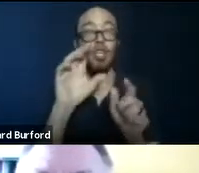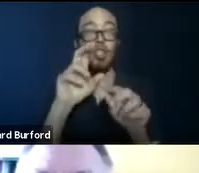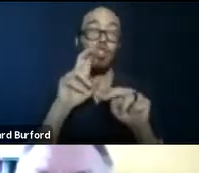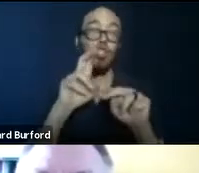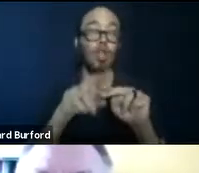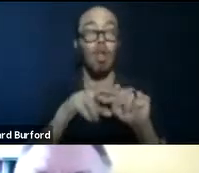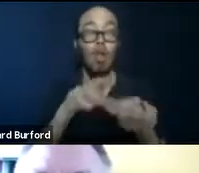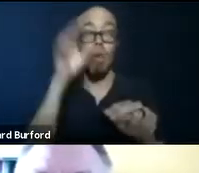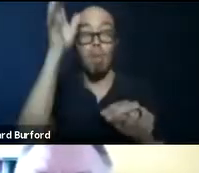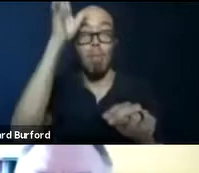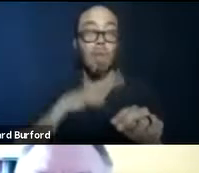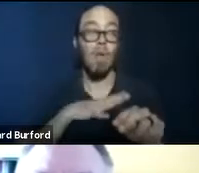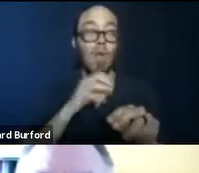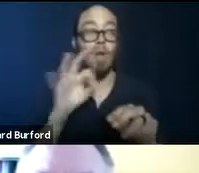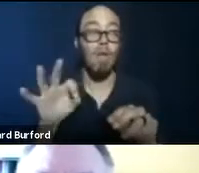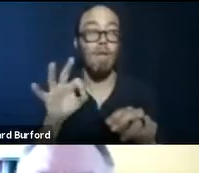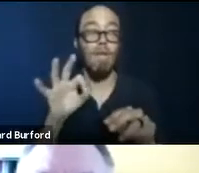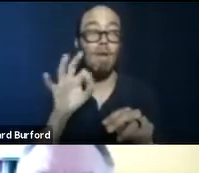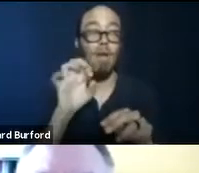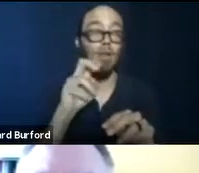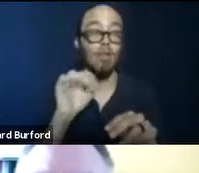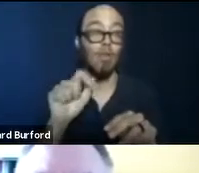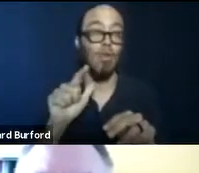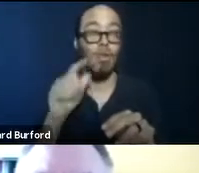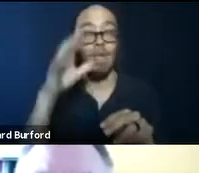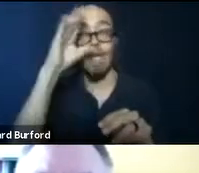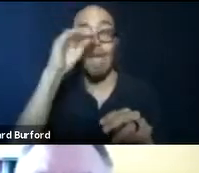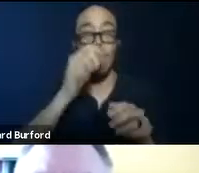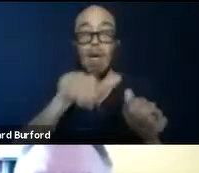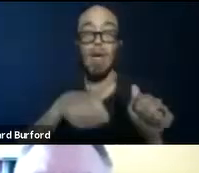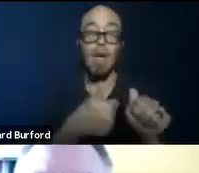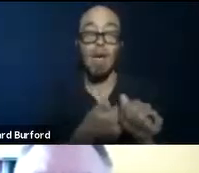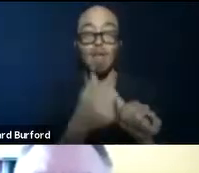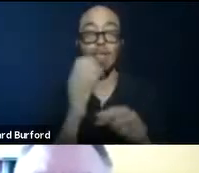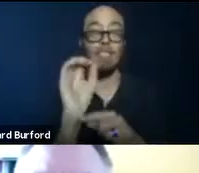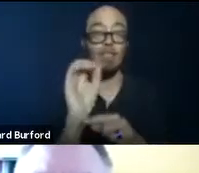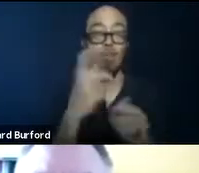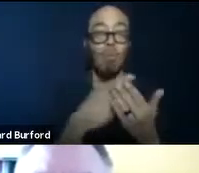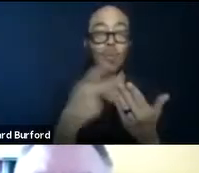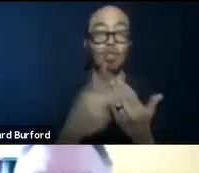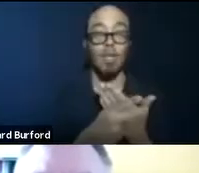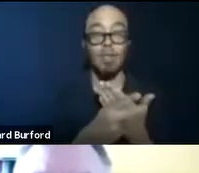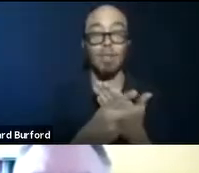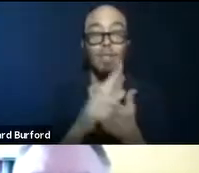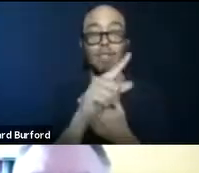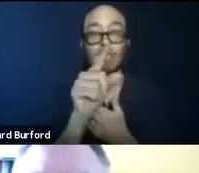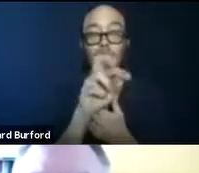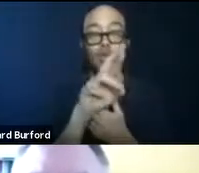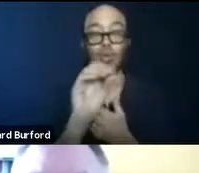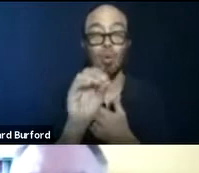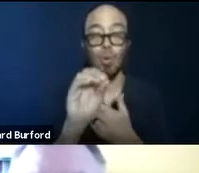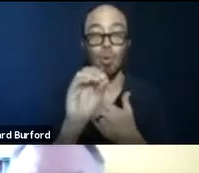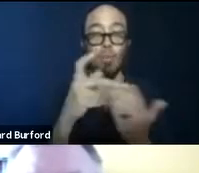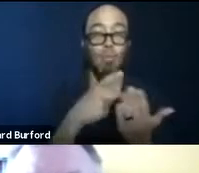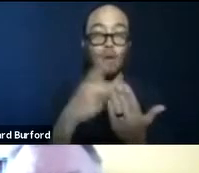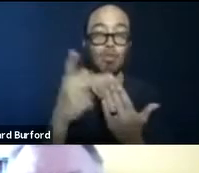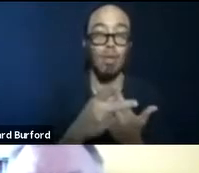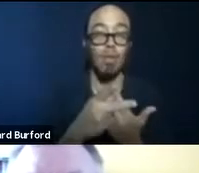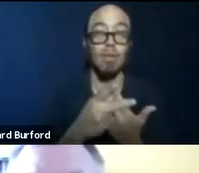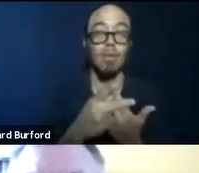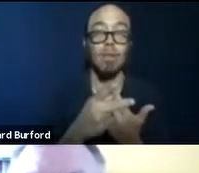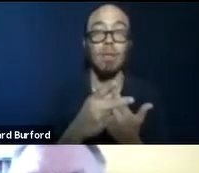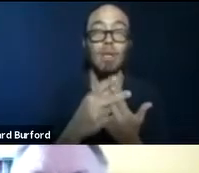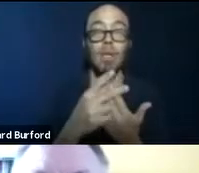Foundation and the guy behind the Zero Project, amazing Zero Project program, and a